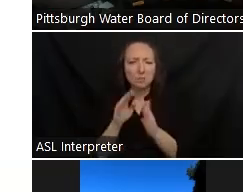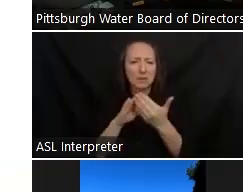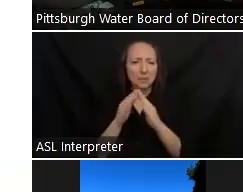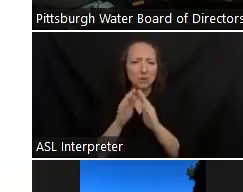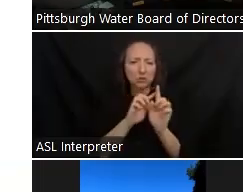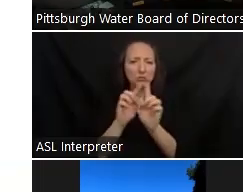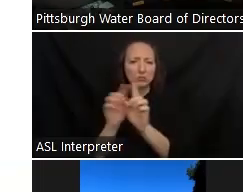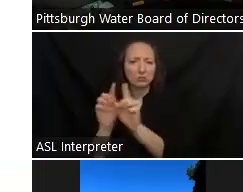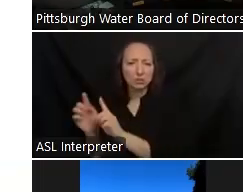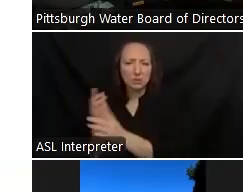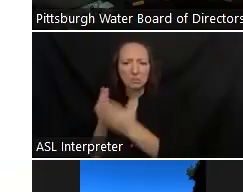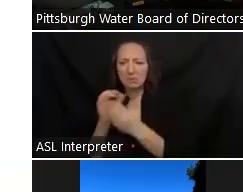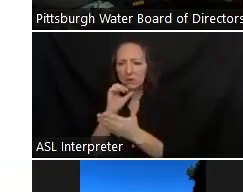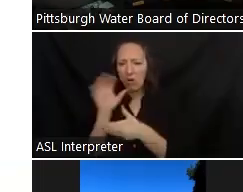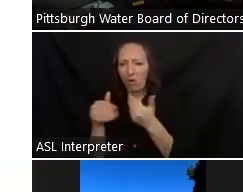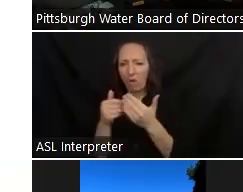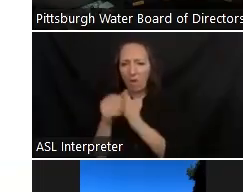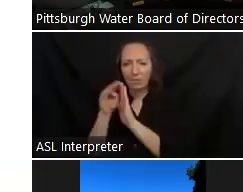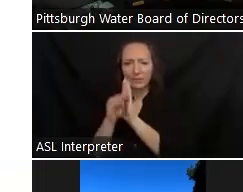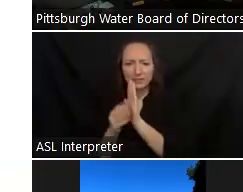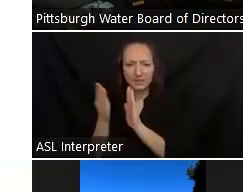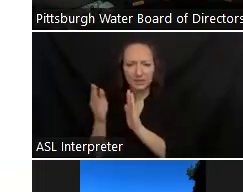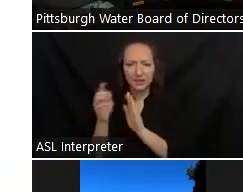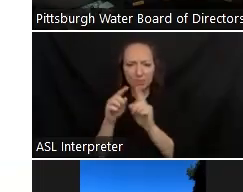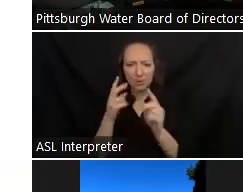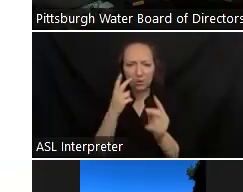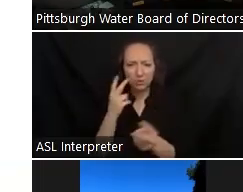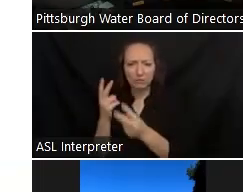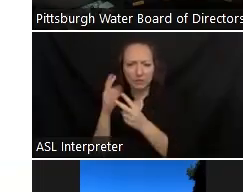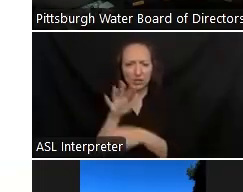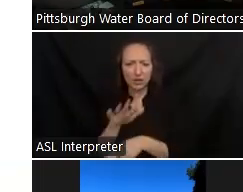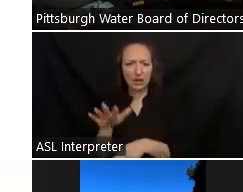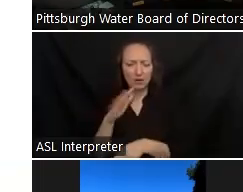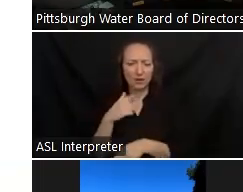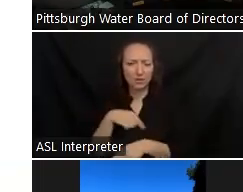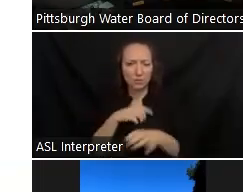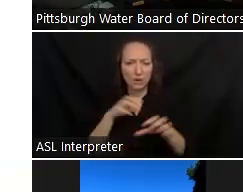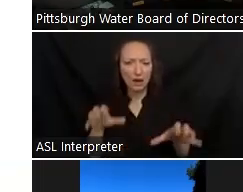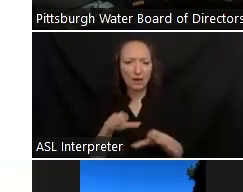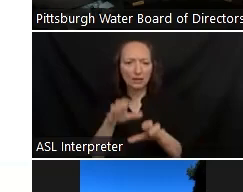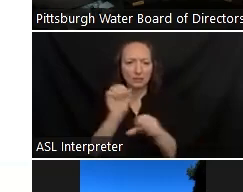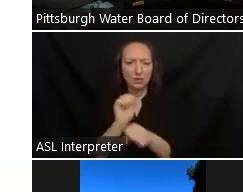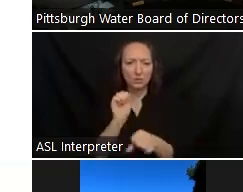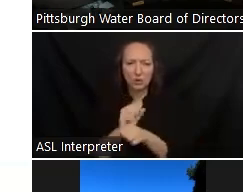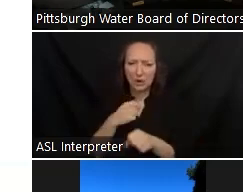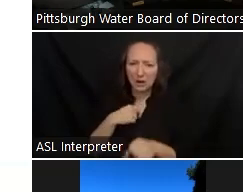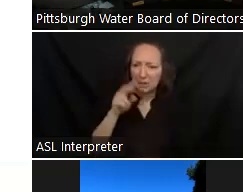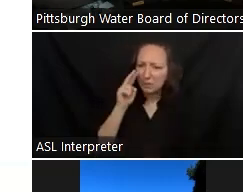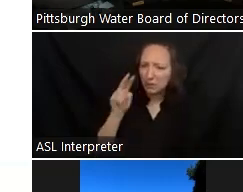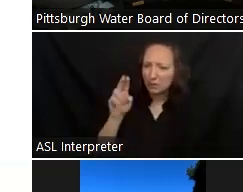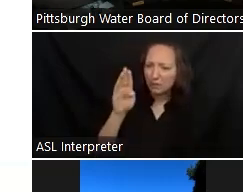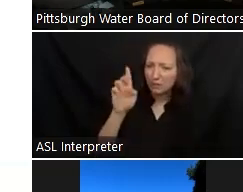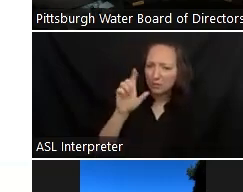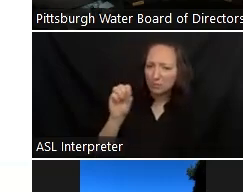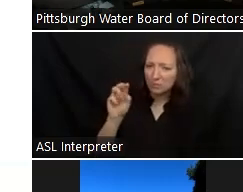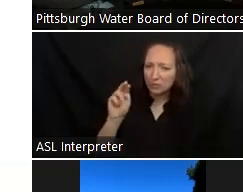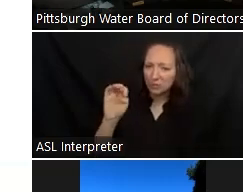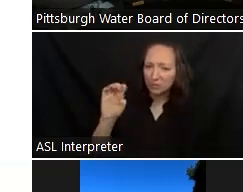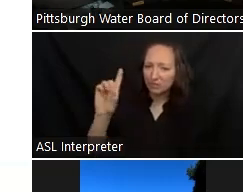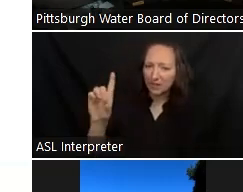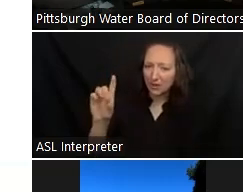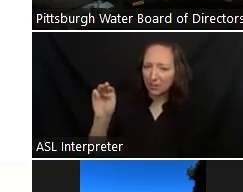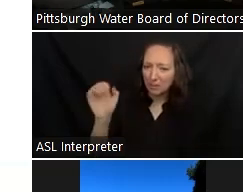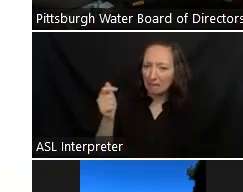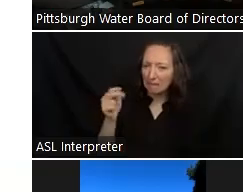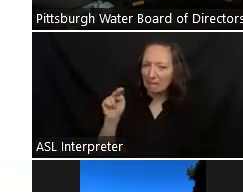work. I'm looking for Bloomfield for you there, Megan, and I do not see it, so that might be on the